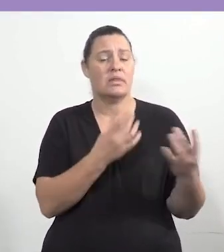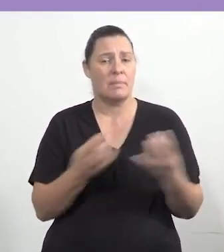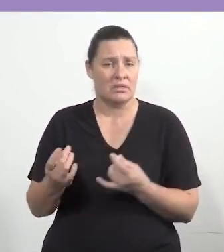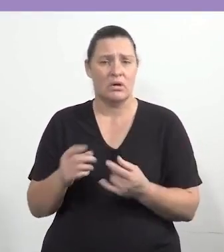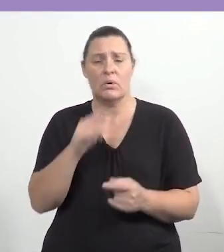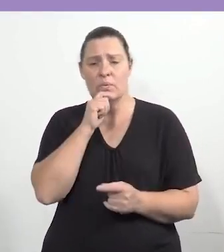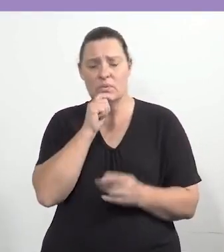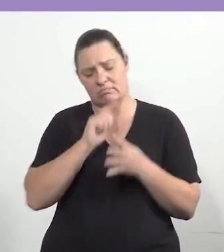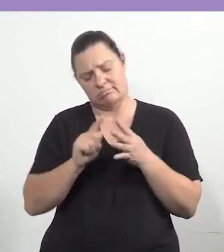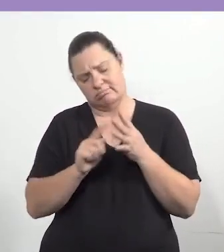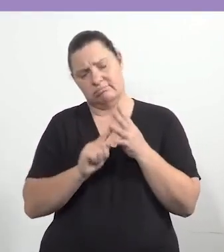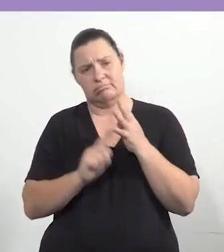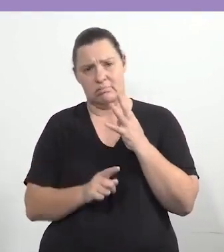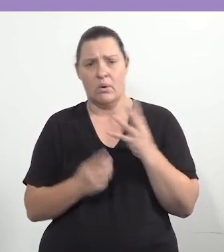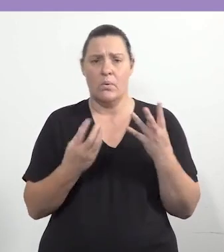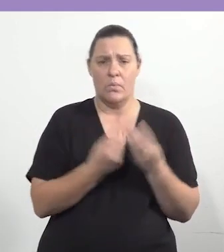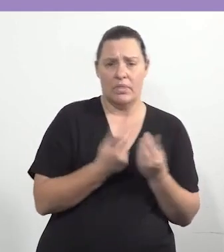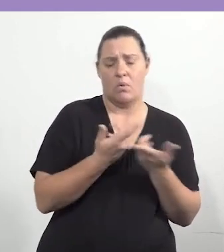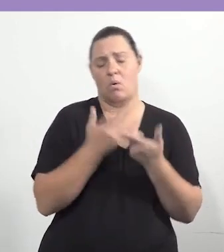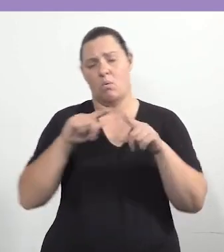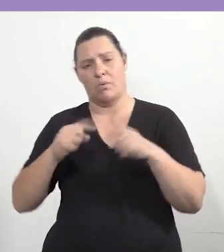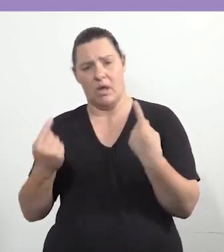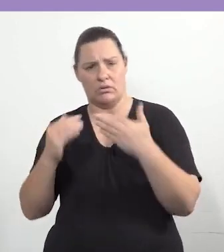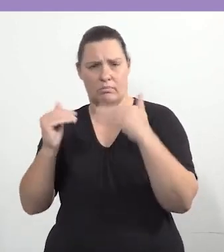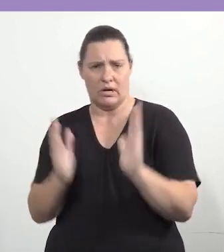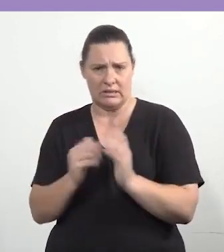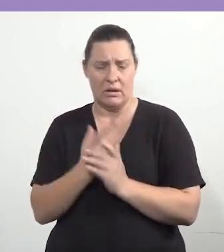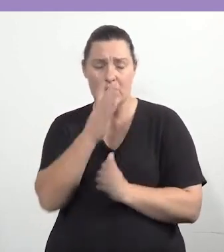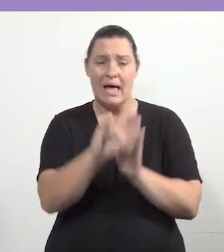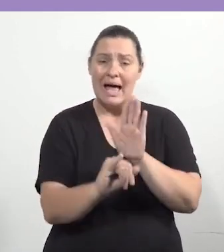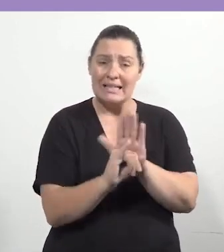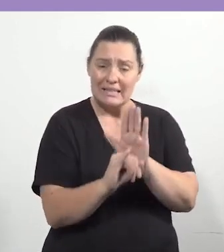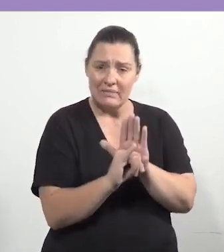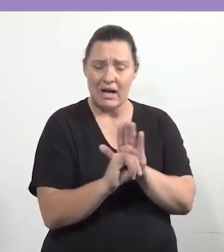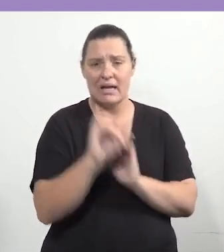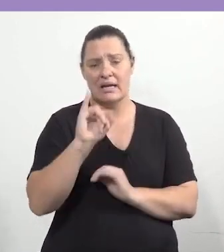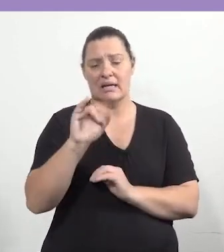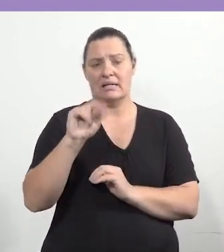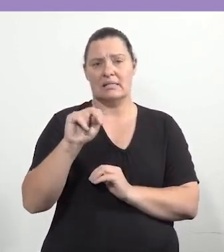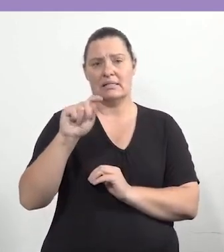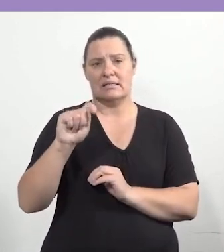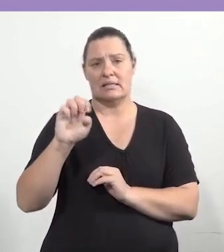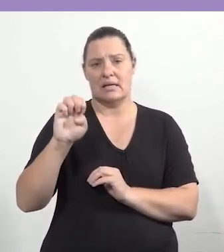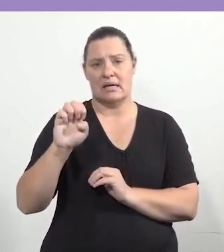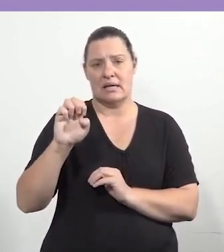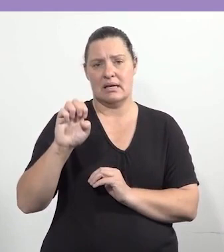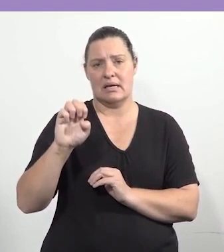using multiple operations with or without brackets, and then identify integers on a number